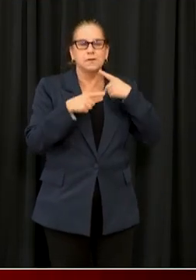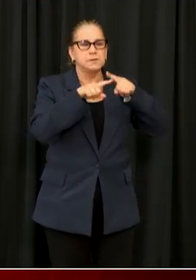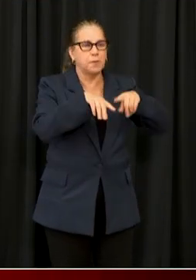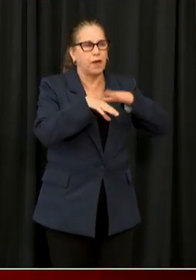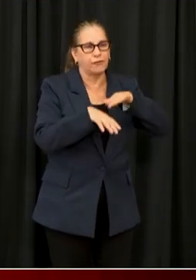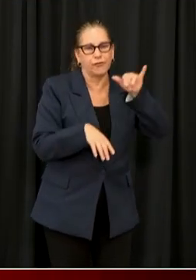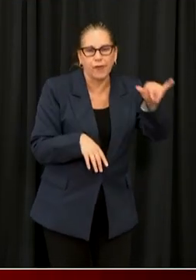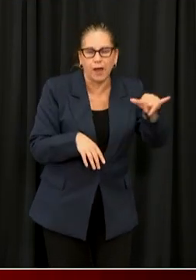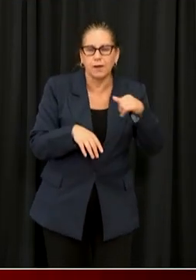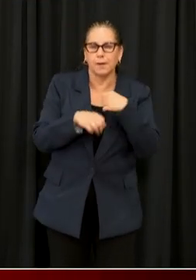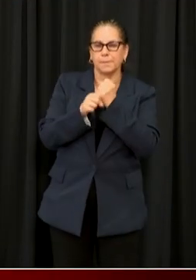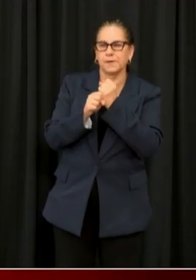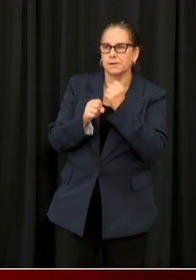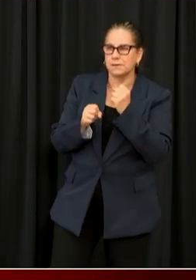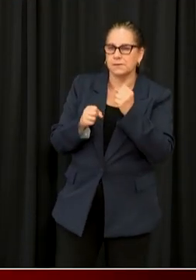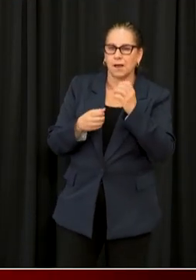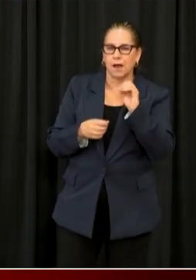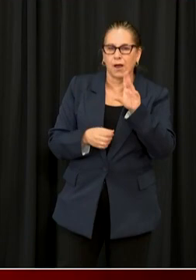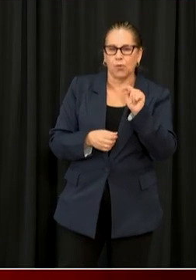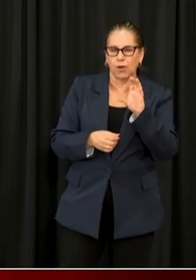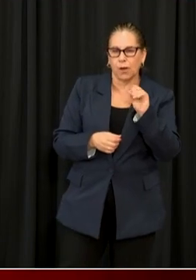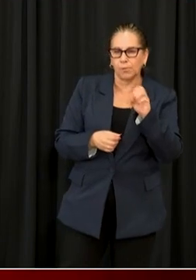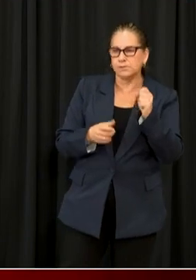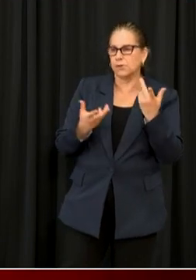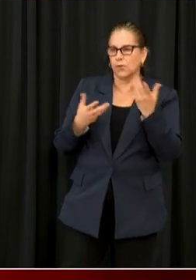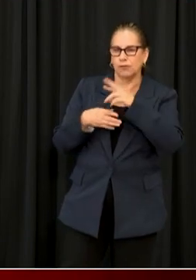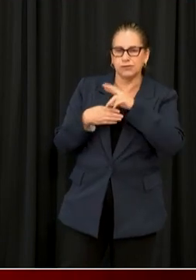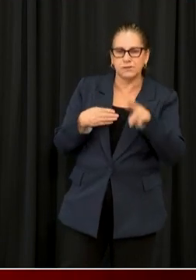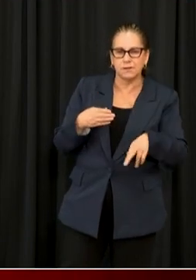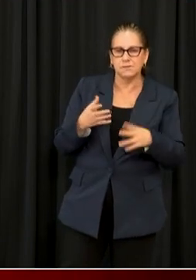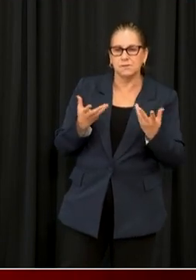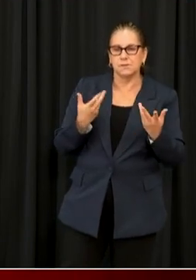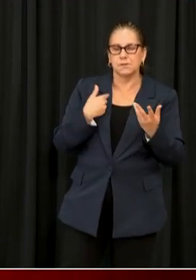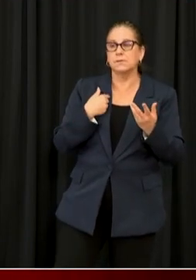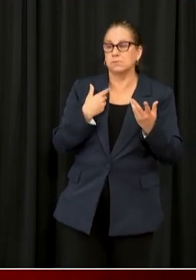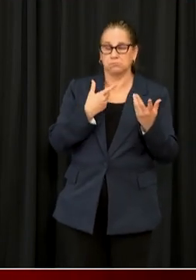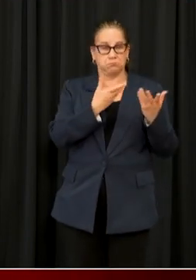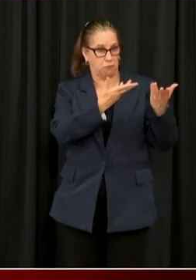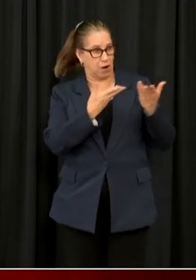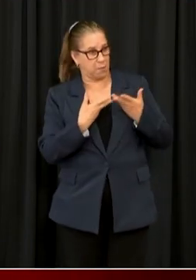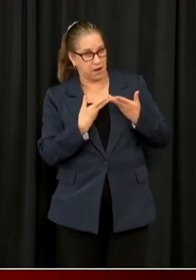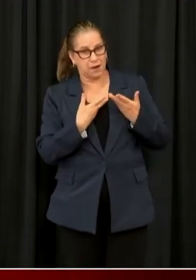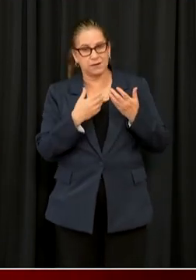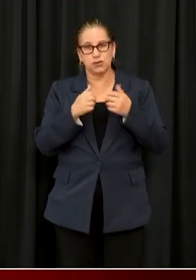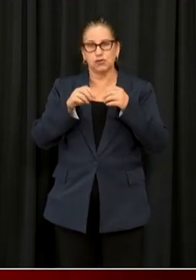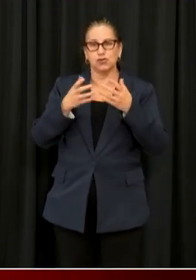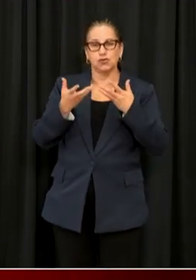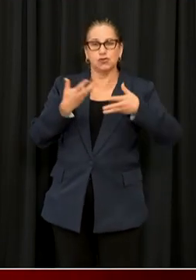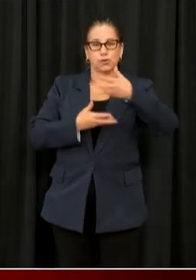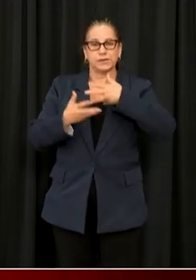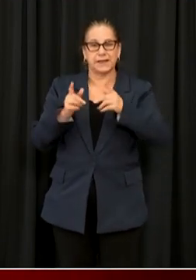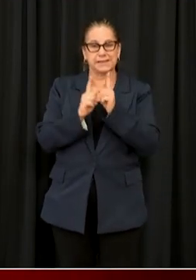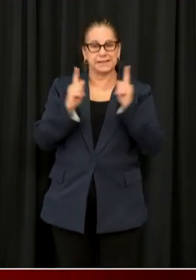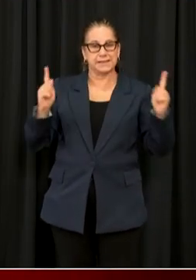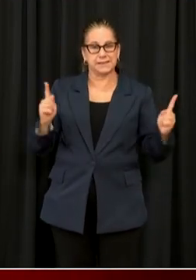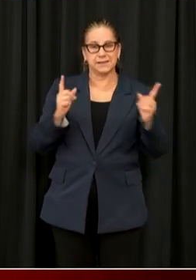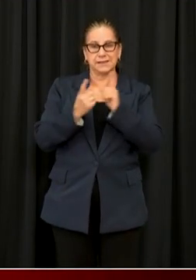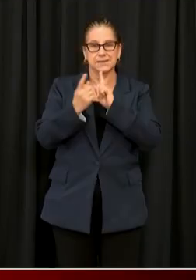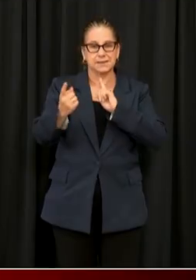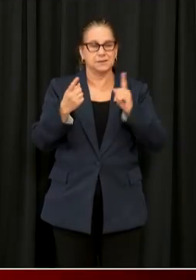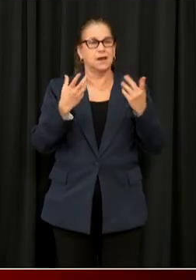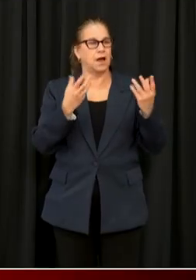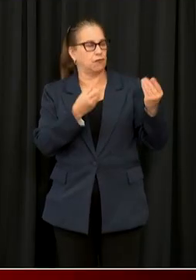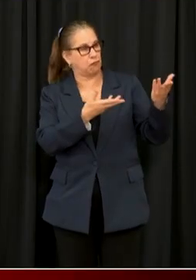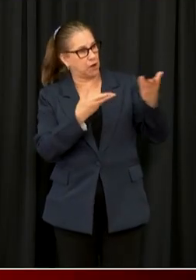how well we adhered to social distancing in the beginning and how well we open up. I think you probably know, I think